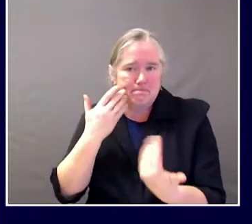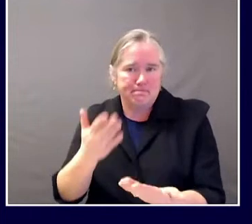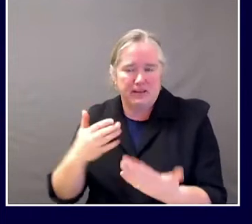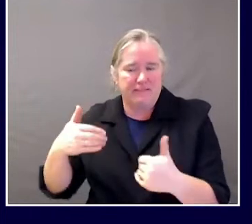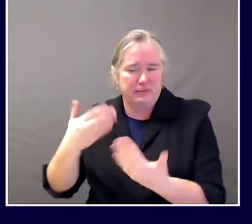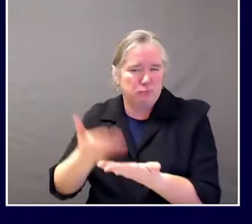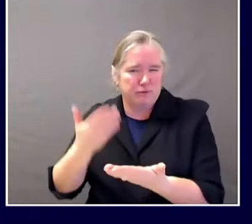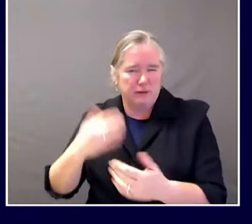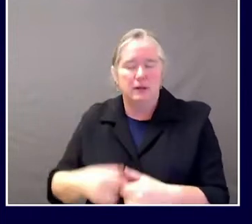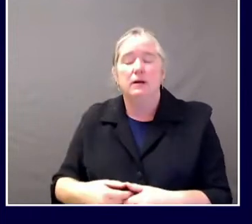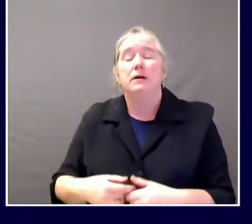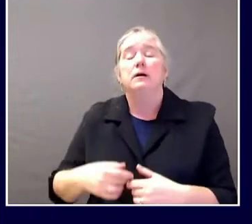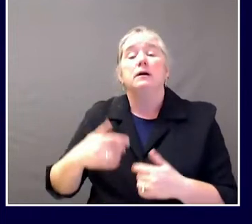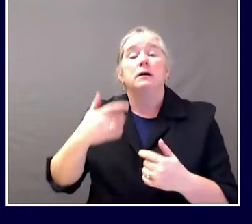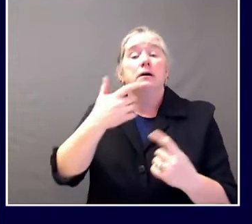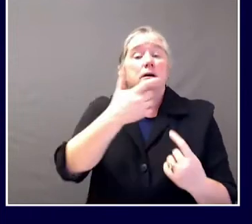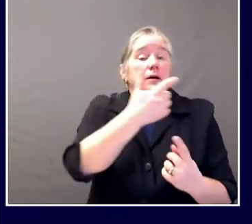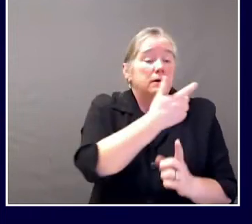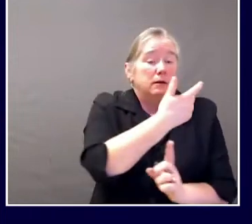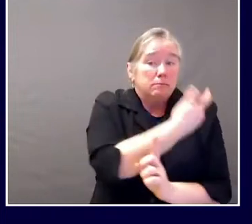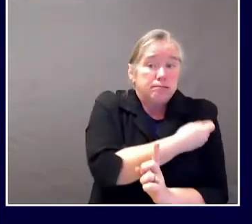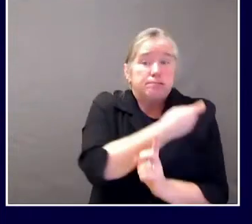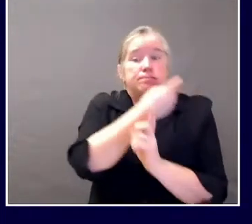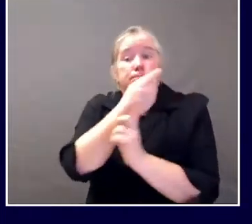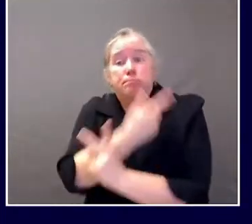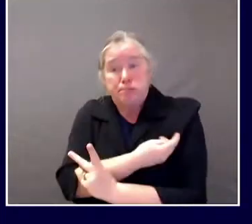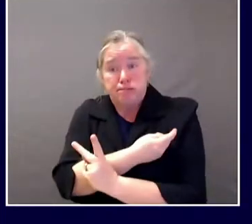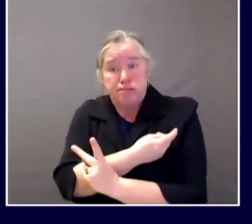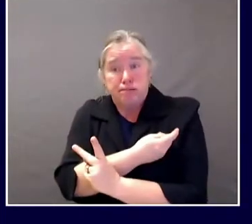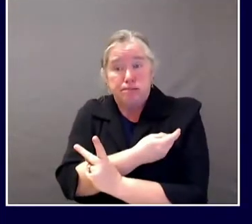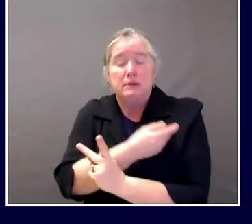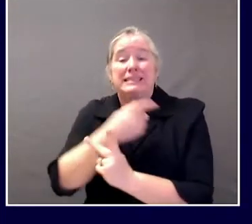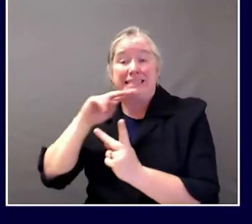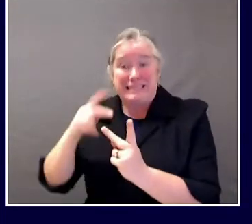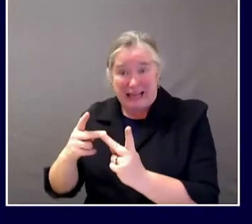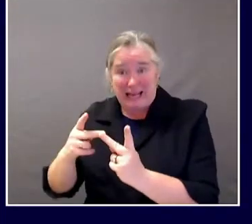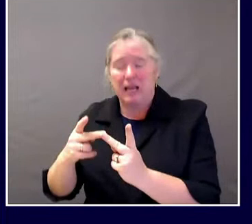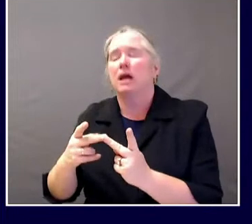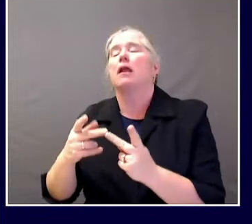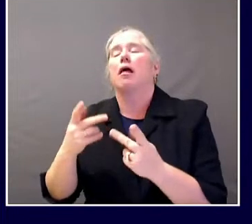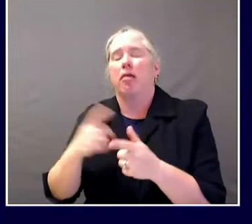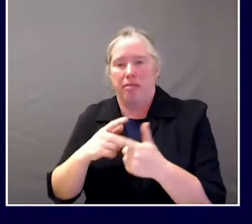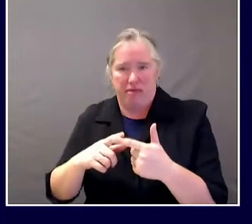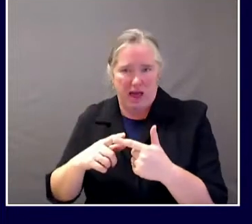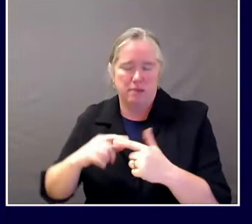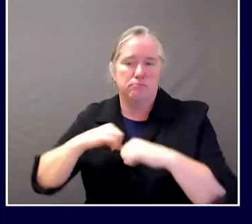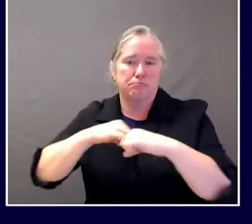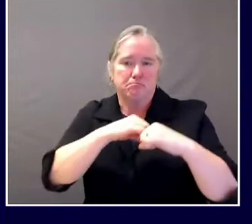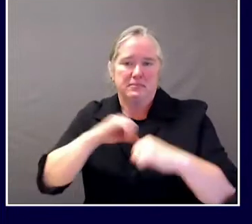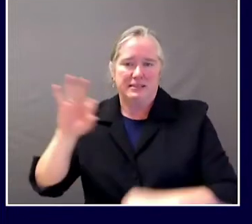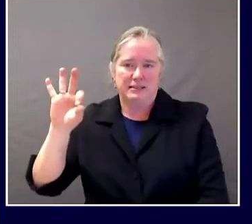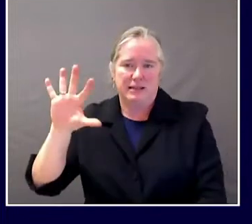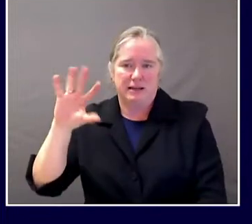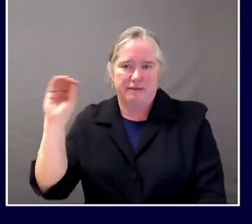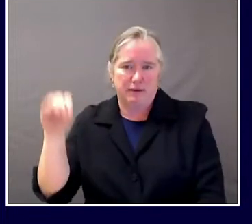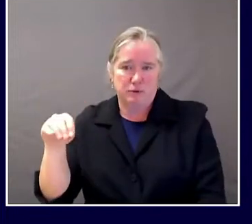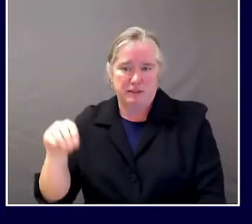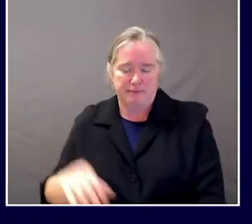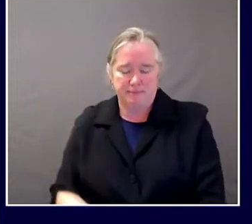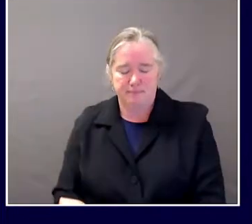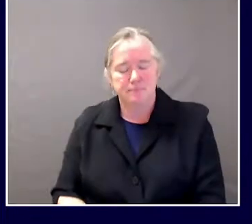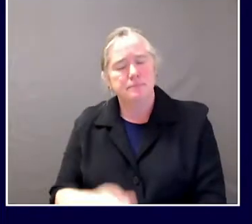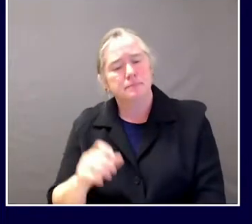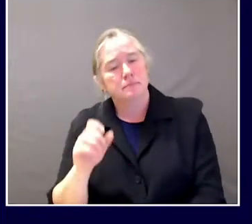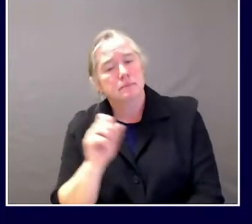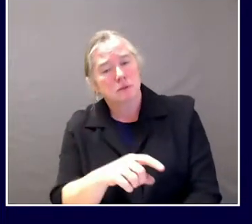into the 94-95% number. Okay, do you know Pfizer's percentage after the first dose?